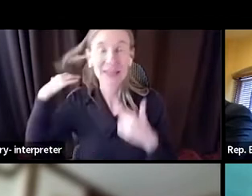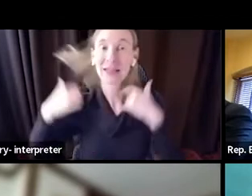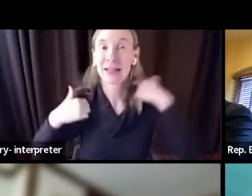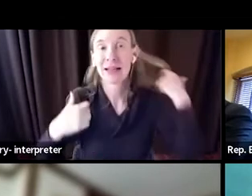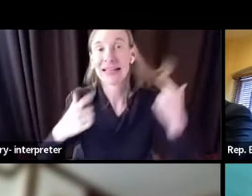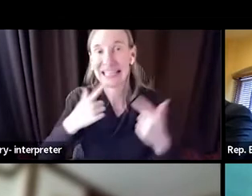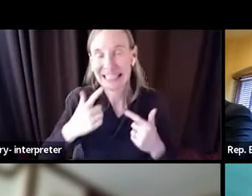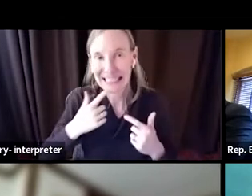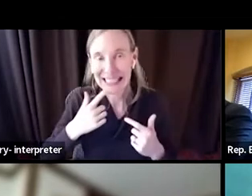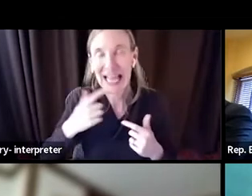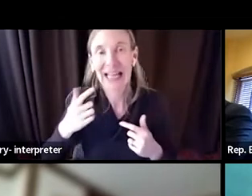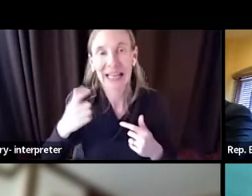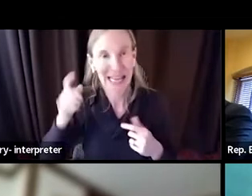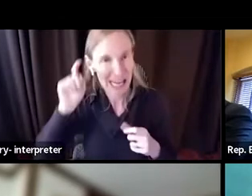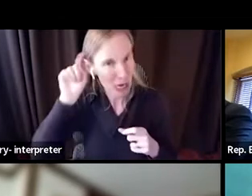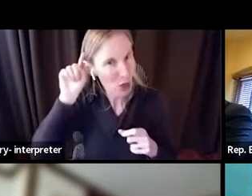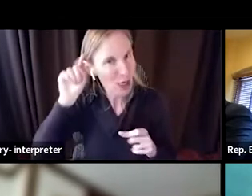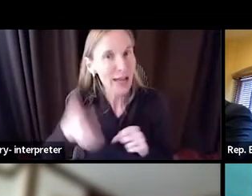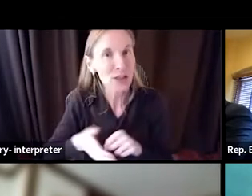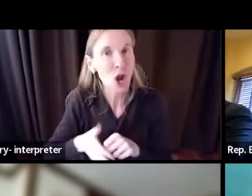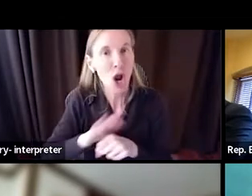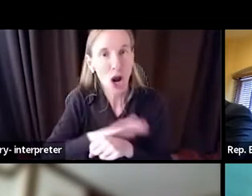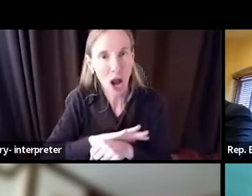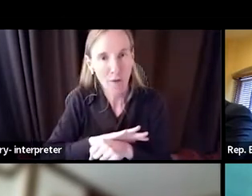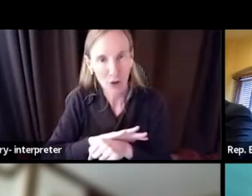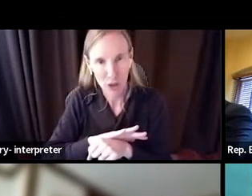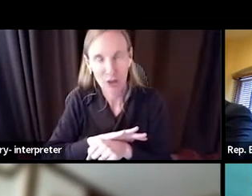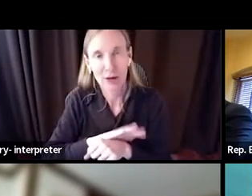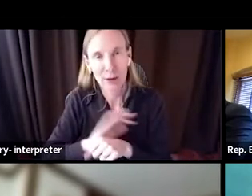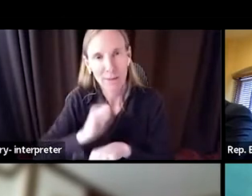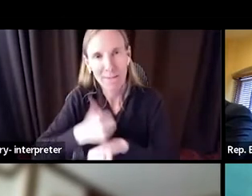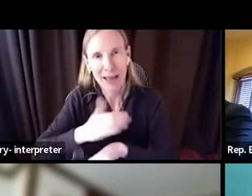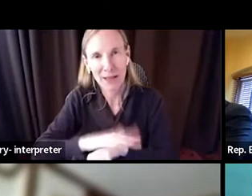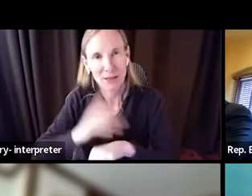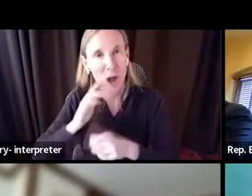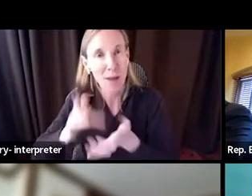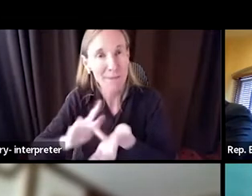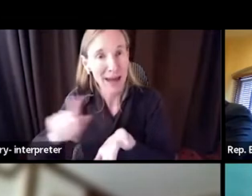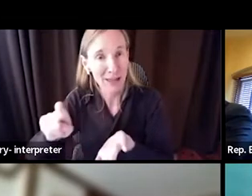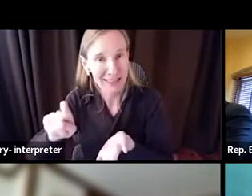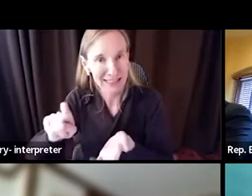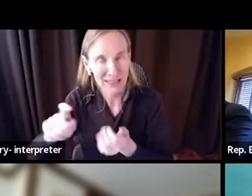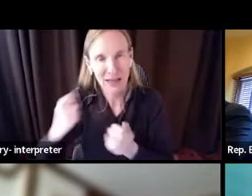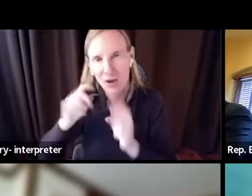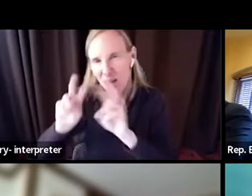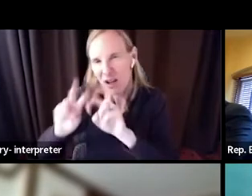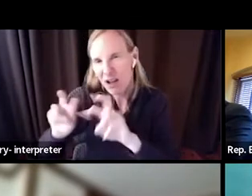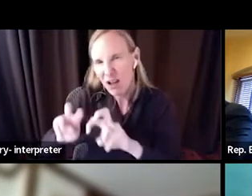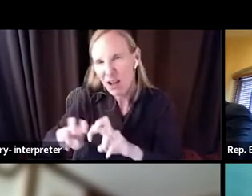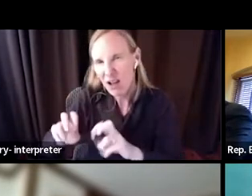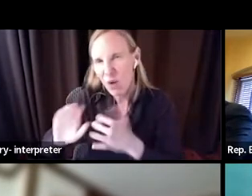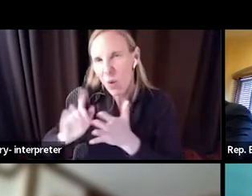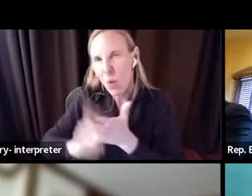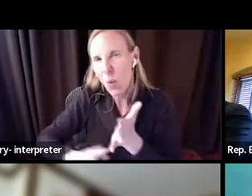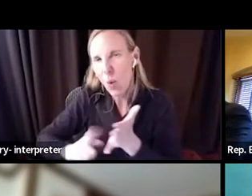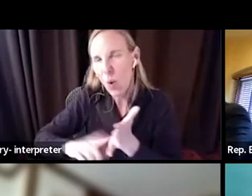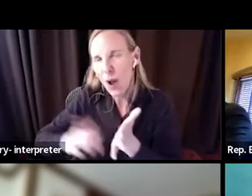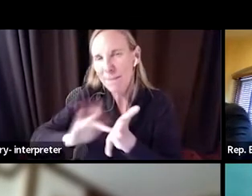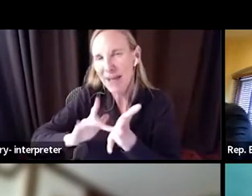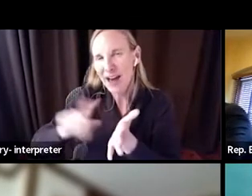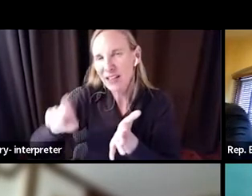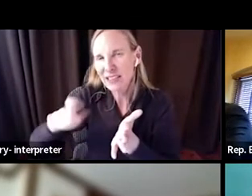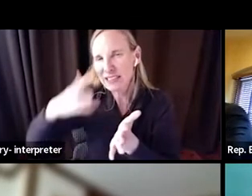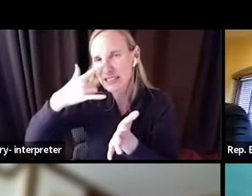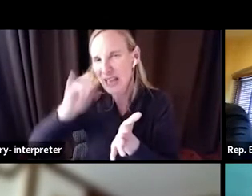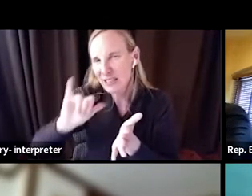medical necessity. But then when we dug a little bit deeper into how Medicaid was defining medical necessity, we